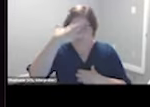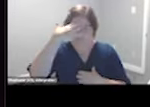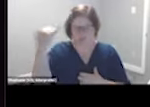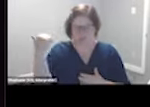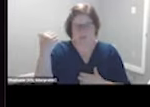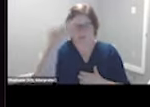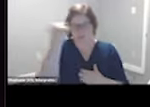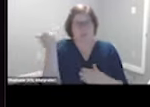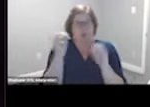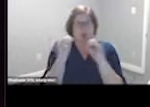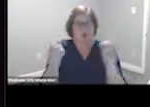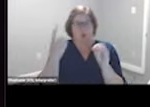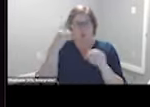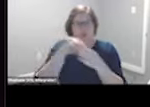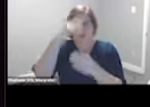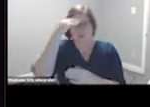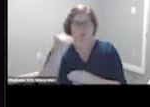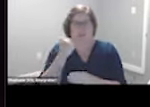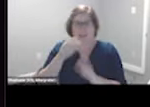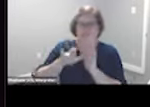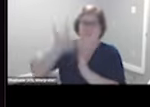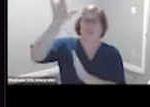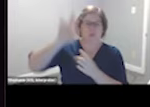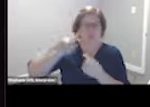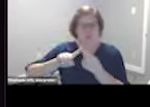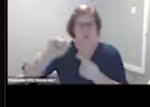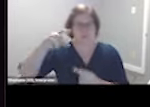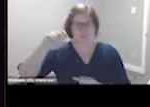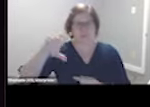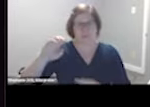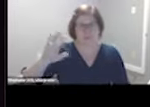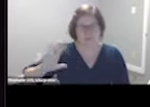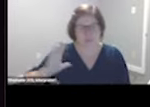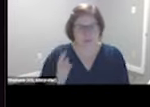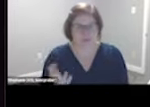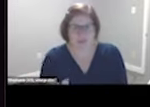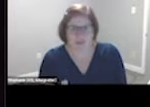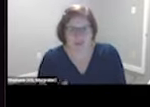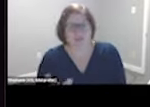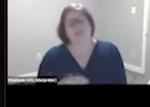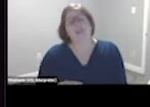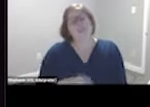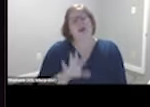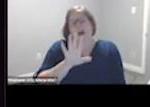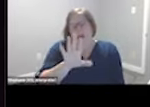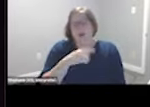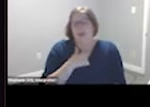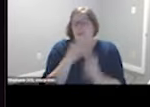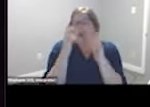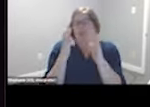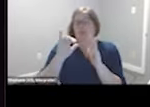Korea never flown to the space. So that kind of aspect is, I hope, help you to think